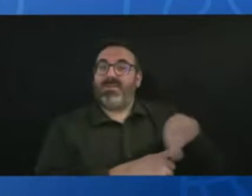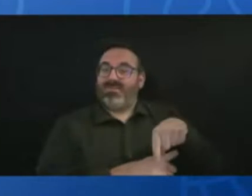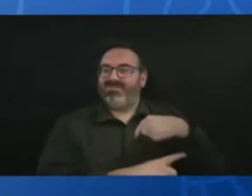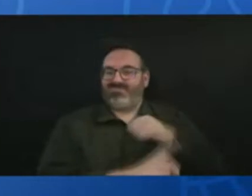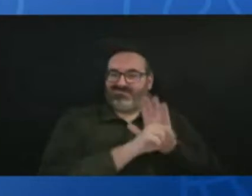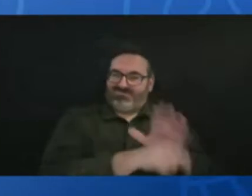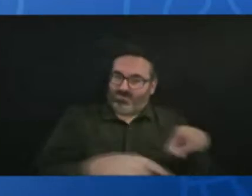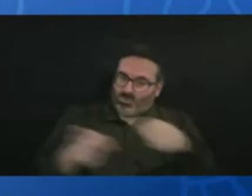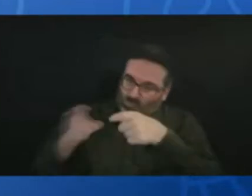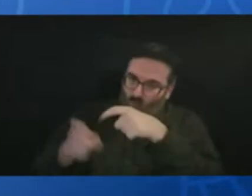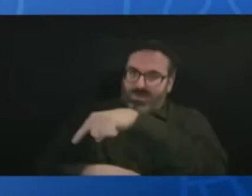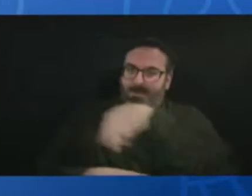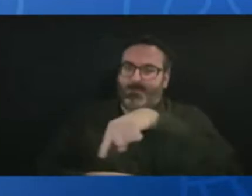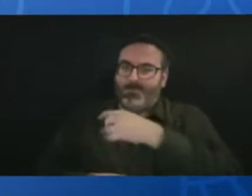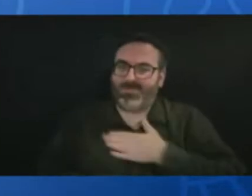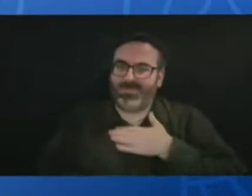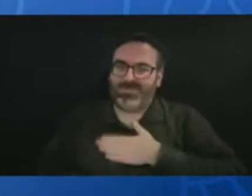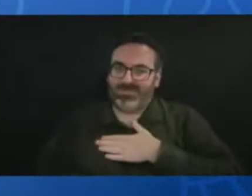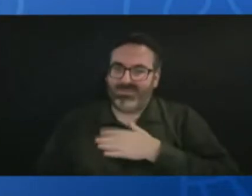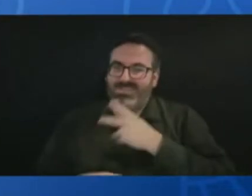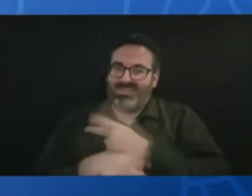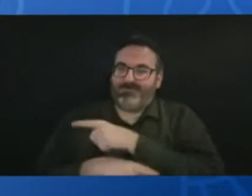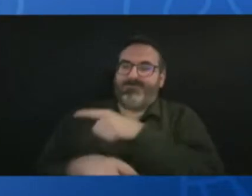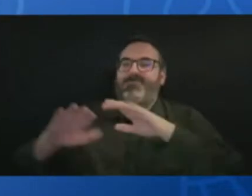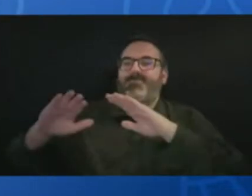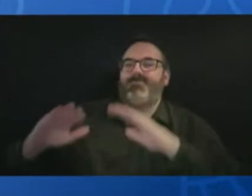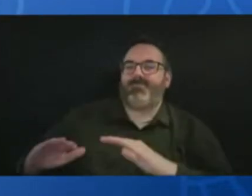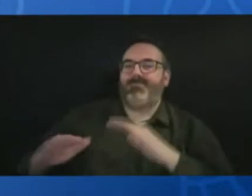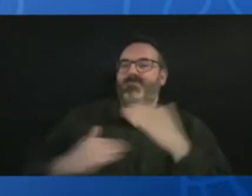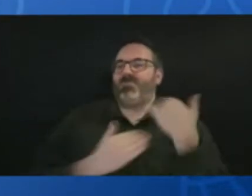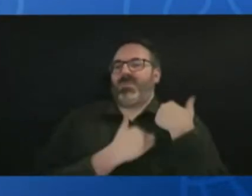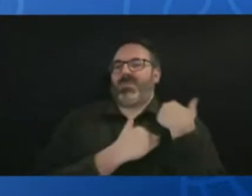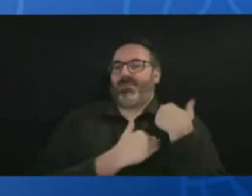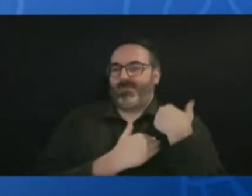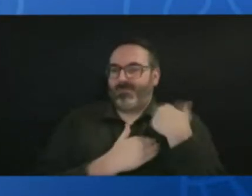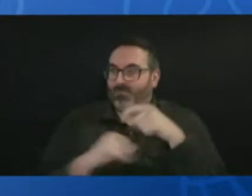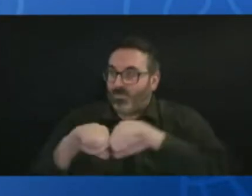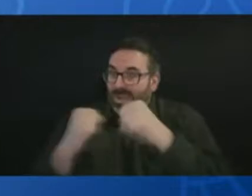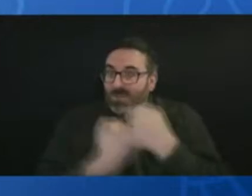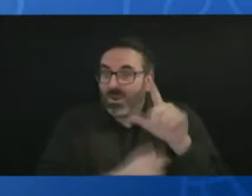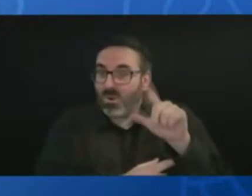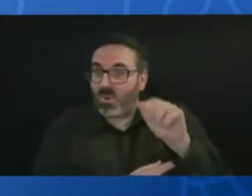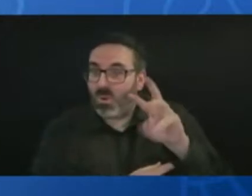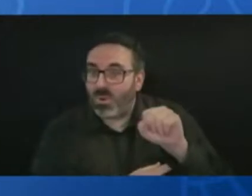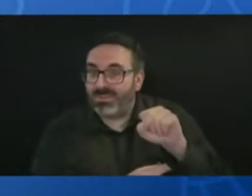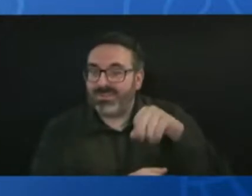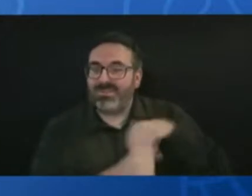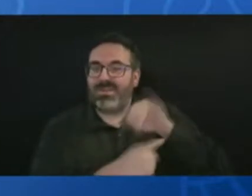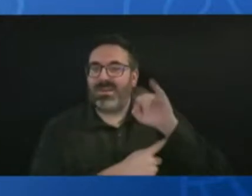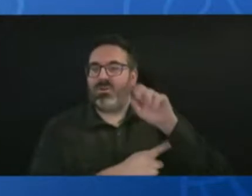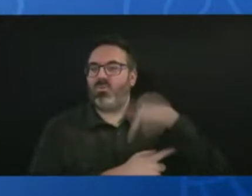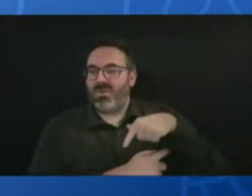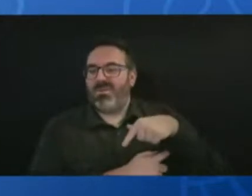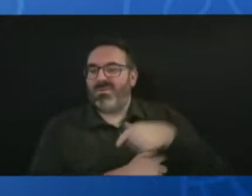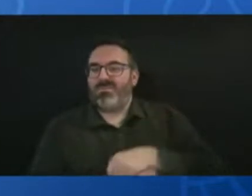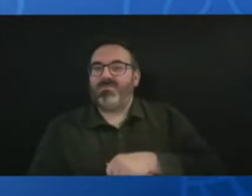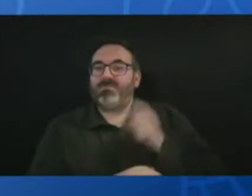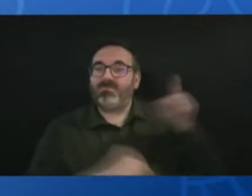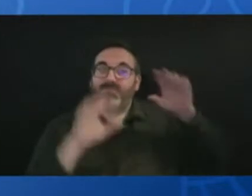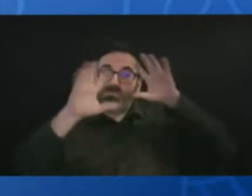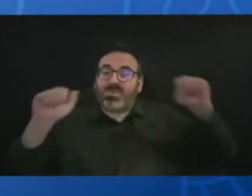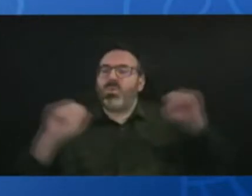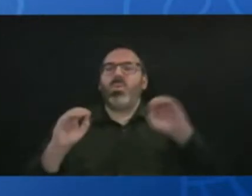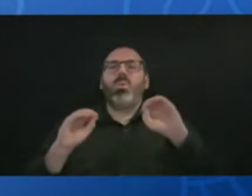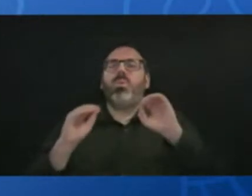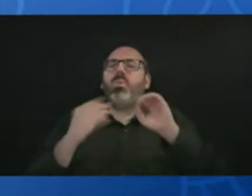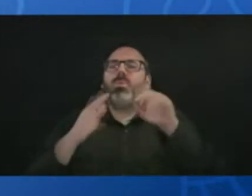them accountable for breaking Iraqi law. The president has no higher priority than the safety of U.S. personnel,